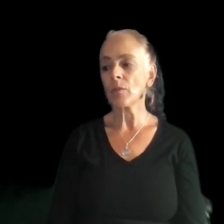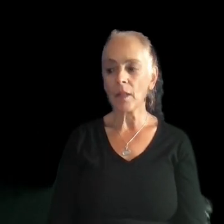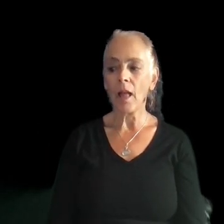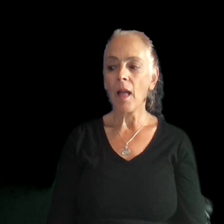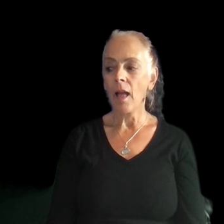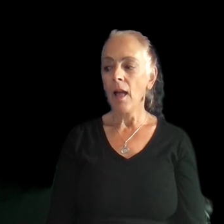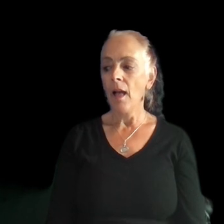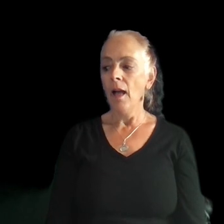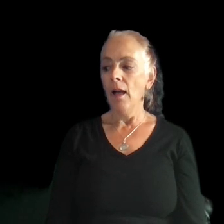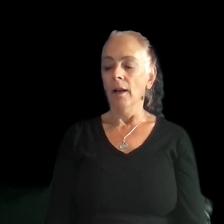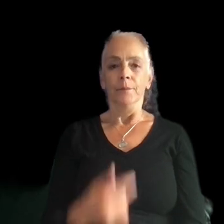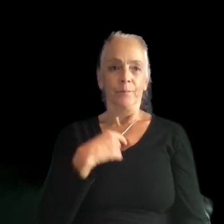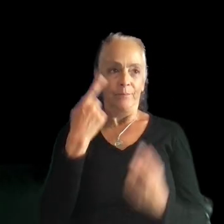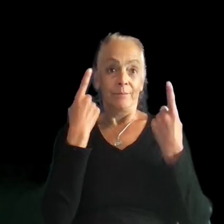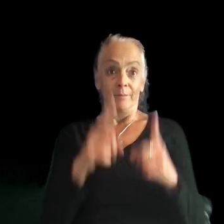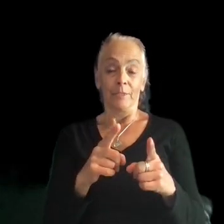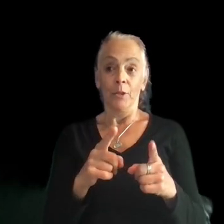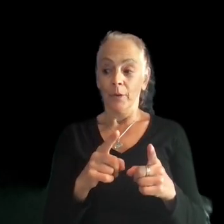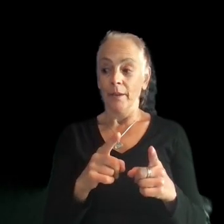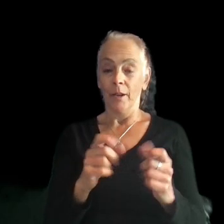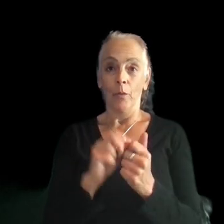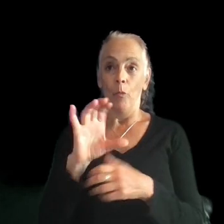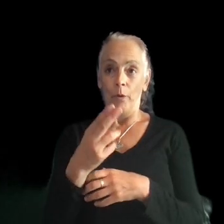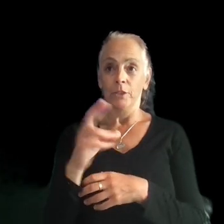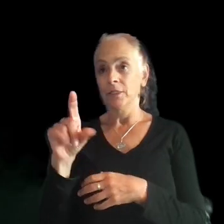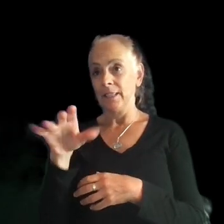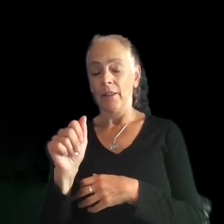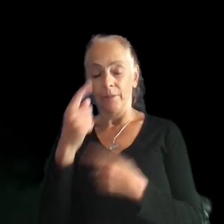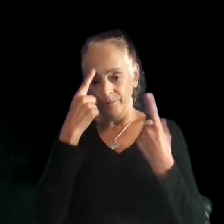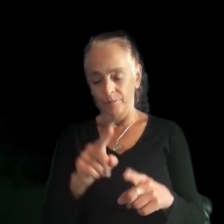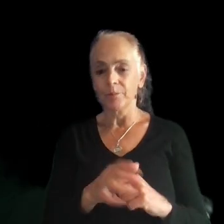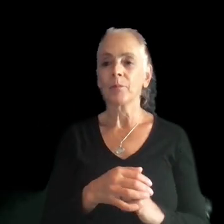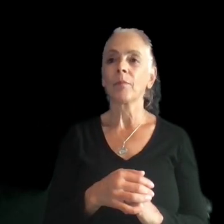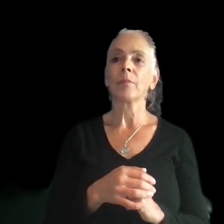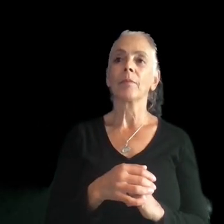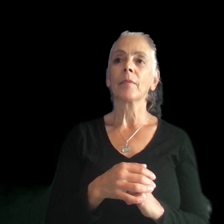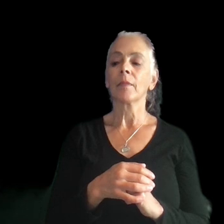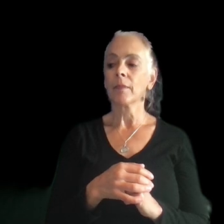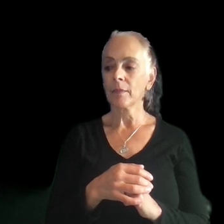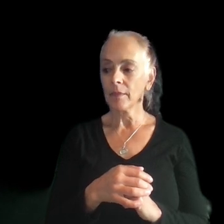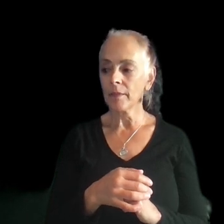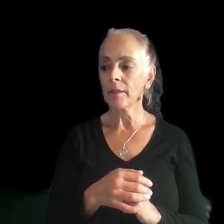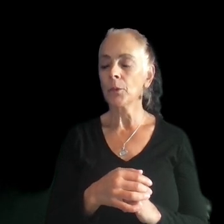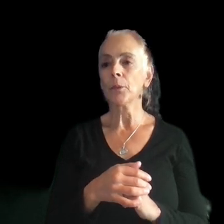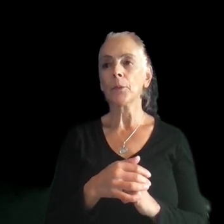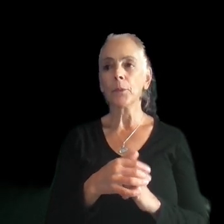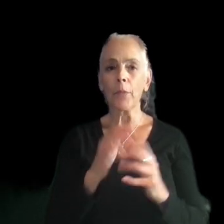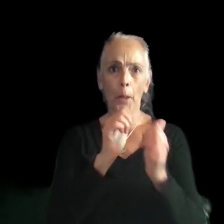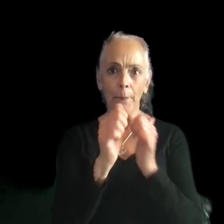i i agree with rich and celia the late and competitiveness uh the